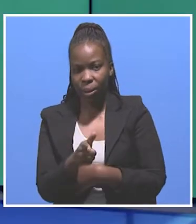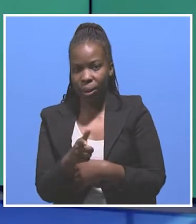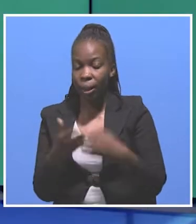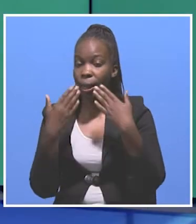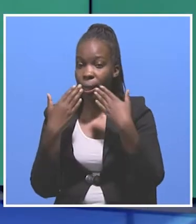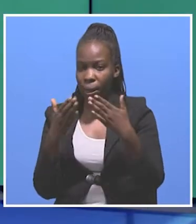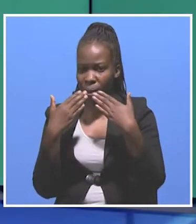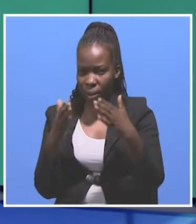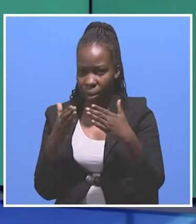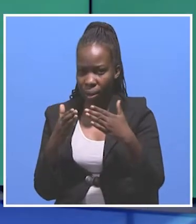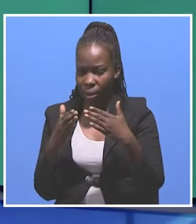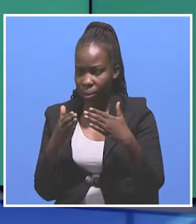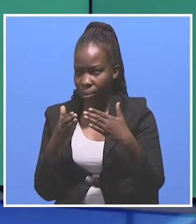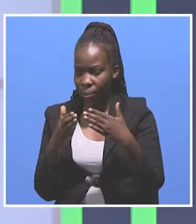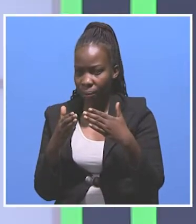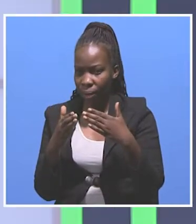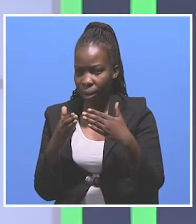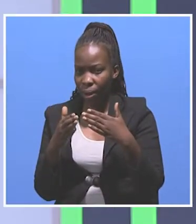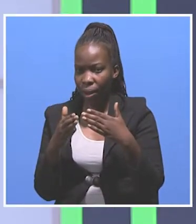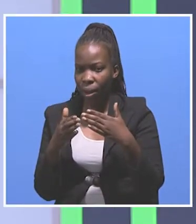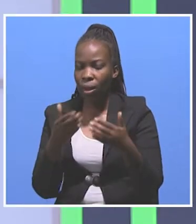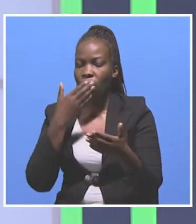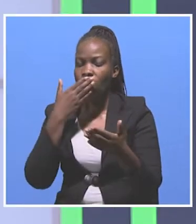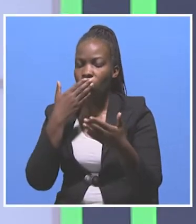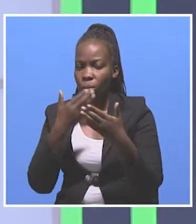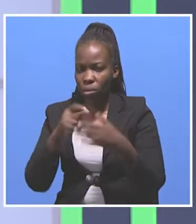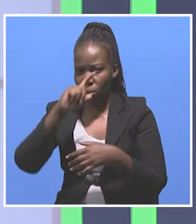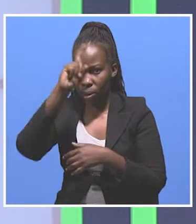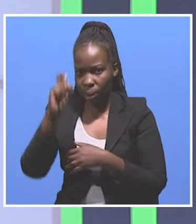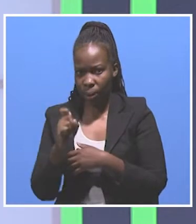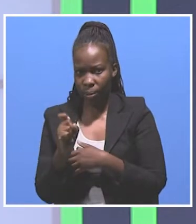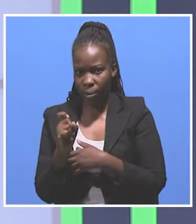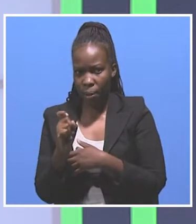So now Doc? that's a very big question, by the way. So